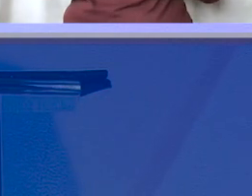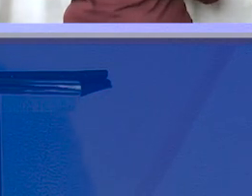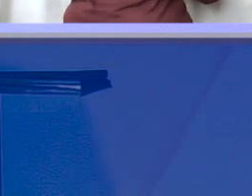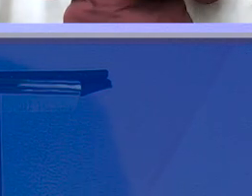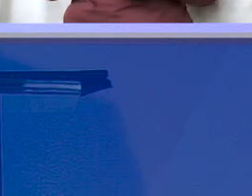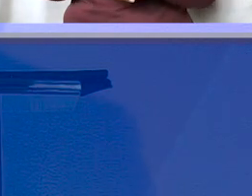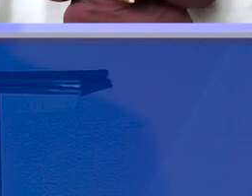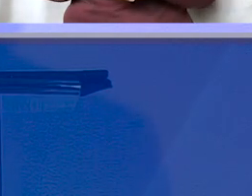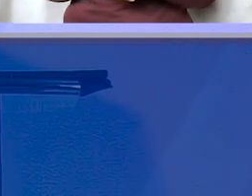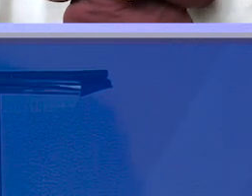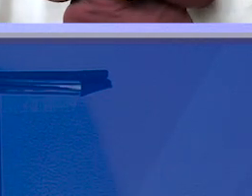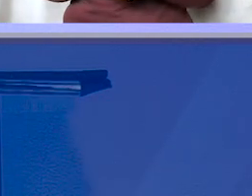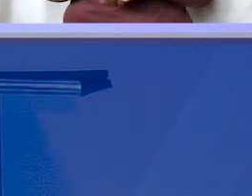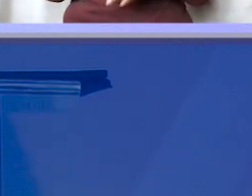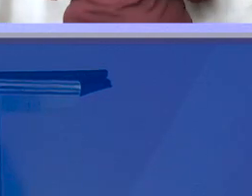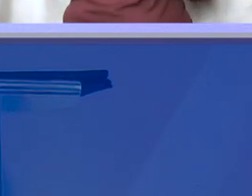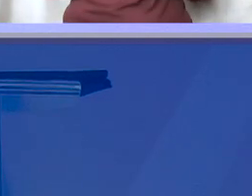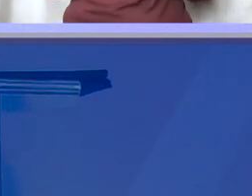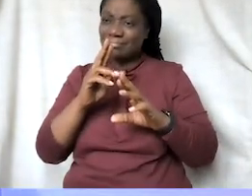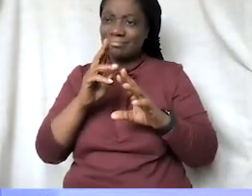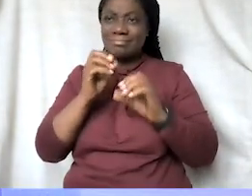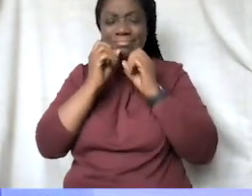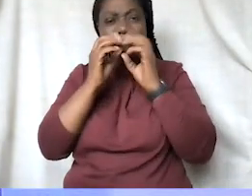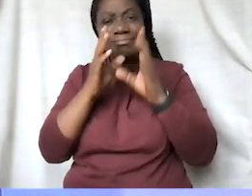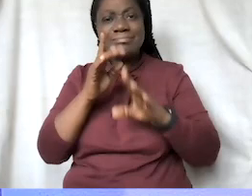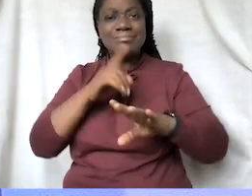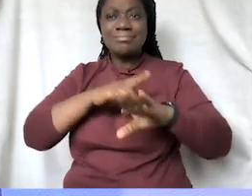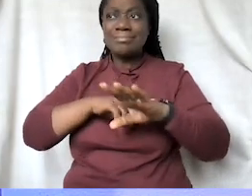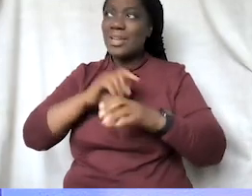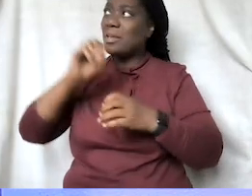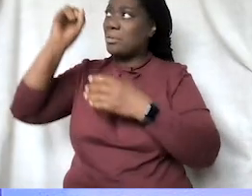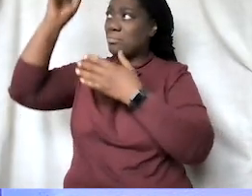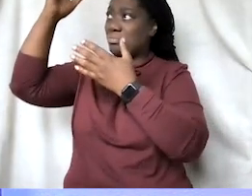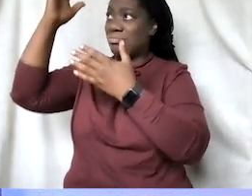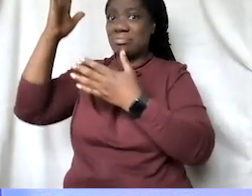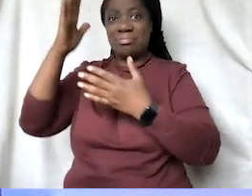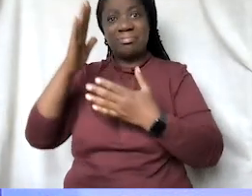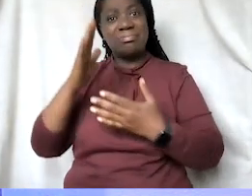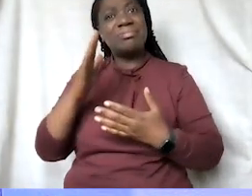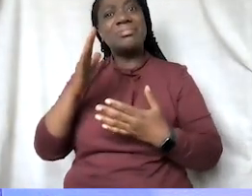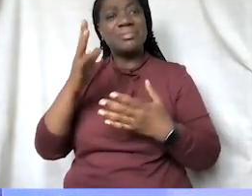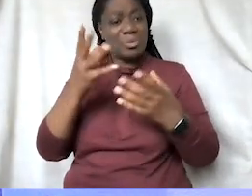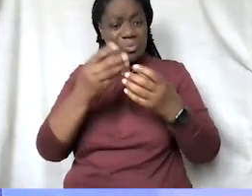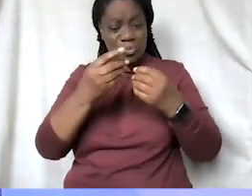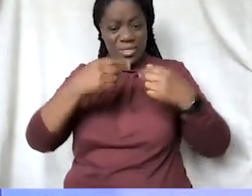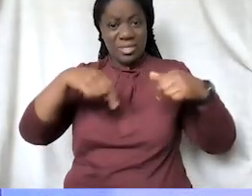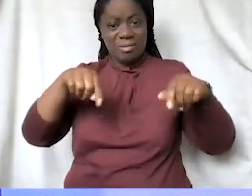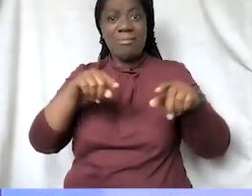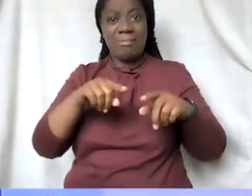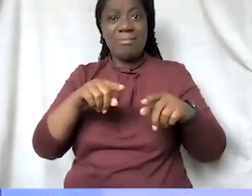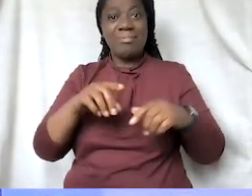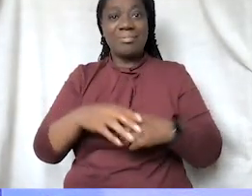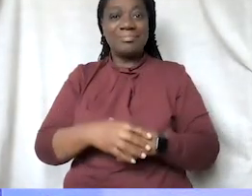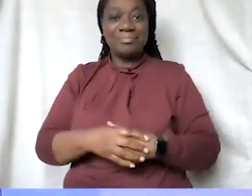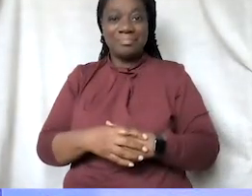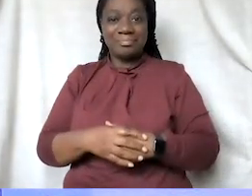been having a wonderful time in the presence of the Lord. I want to thank all of you